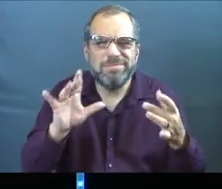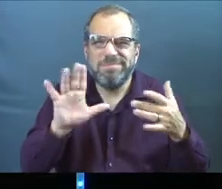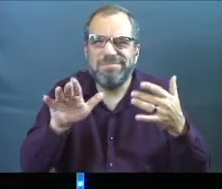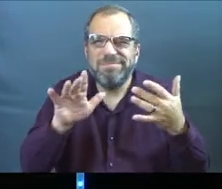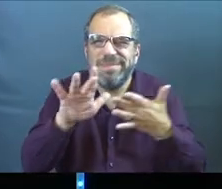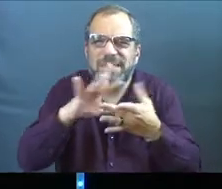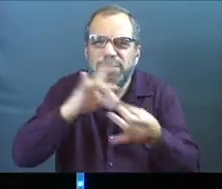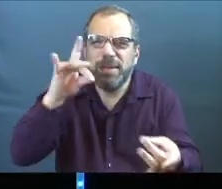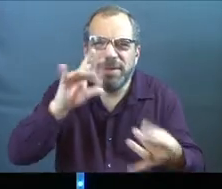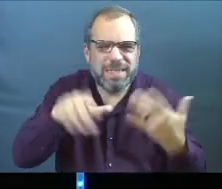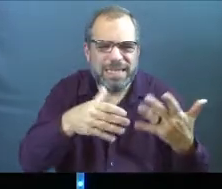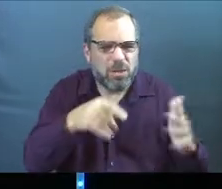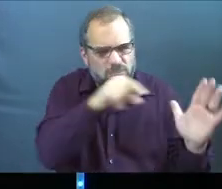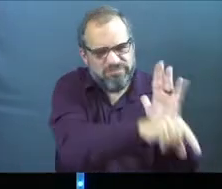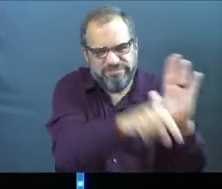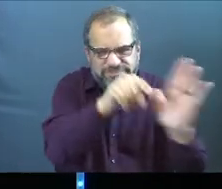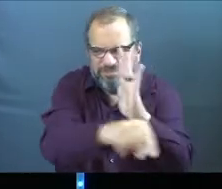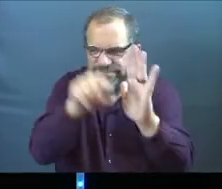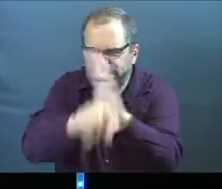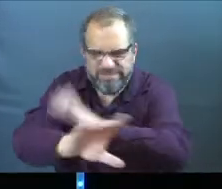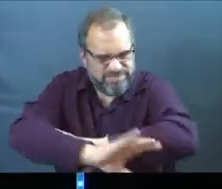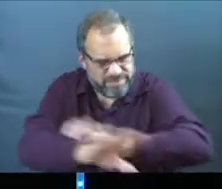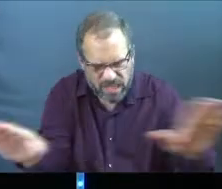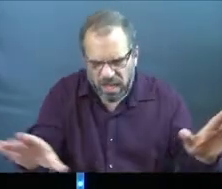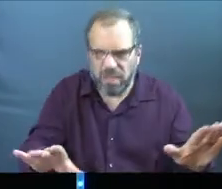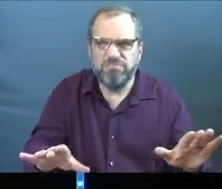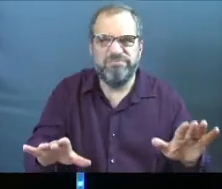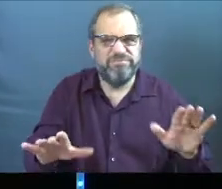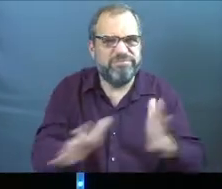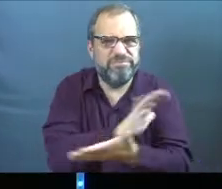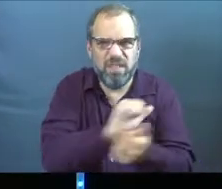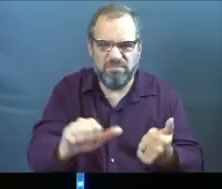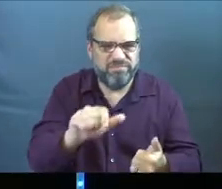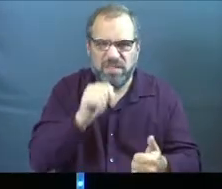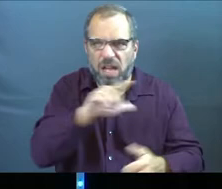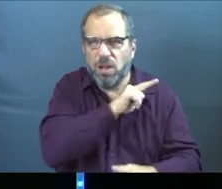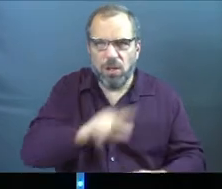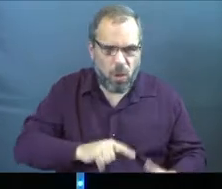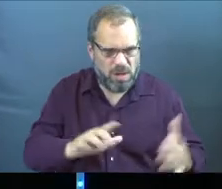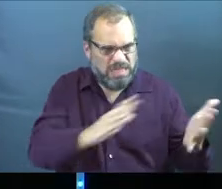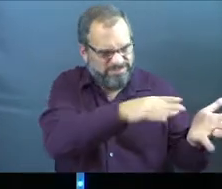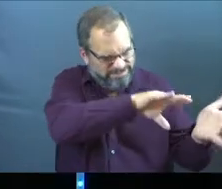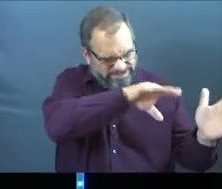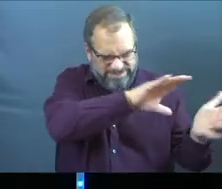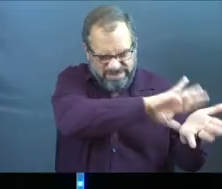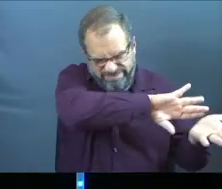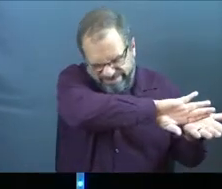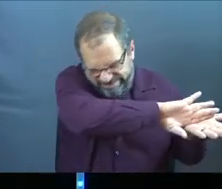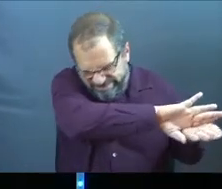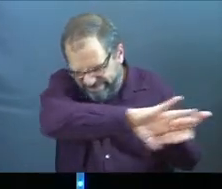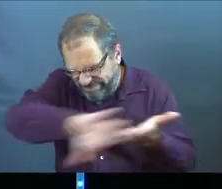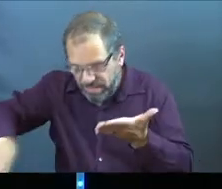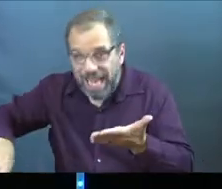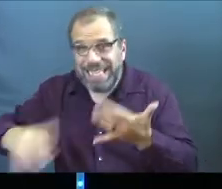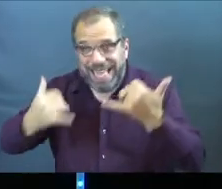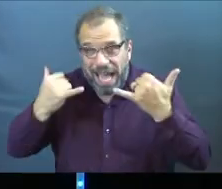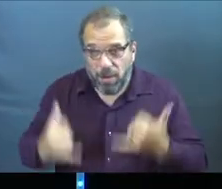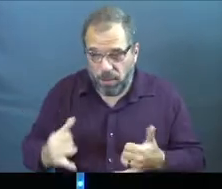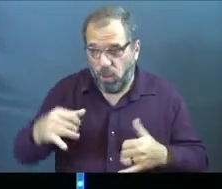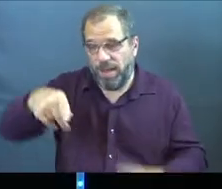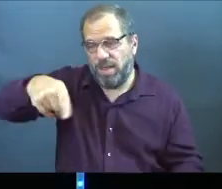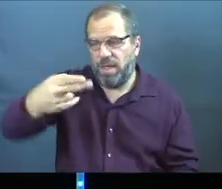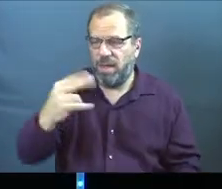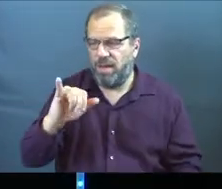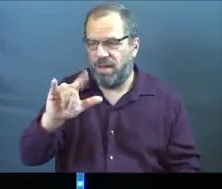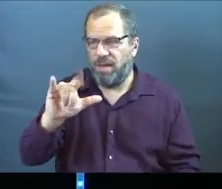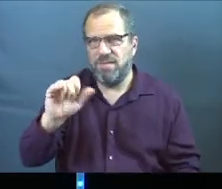stuff led to a lot of different idols and beliefs and stuff. And Saul was like, we need to get rid of that. It's not of the Lord. So he eradicated all that. But then he's in this spot right here at the